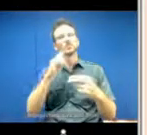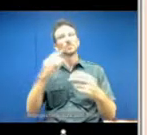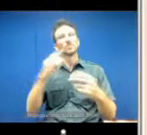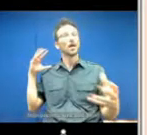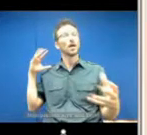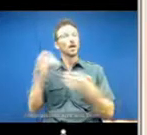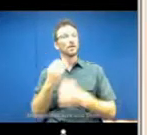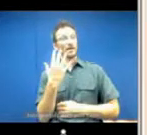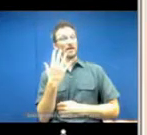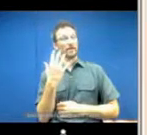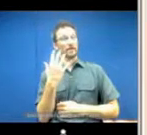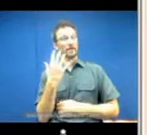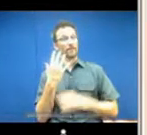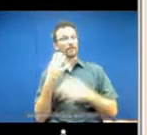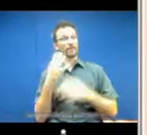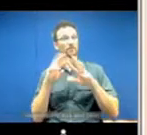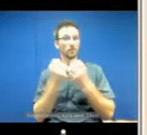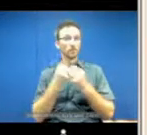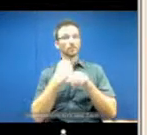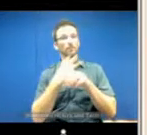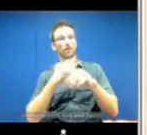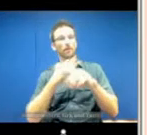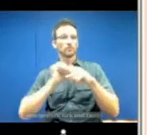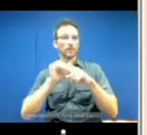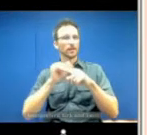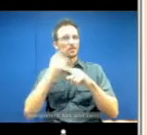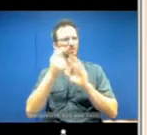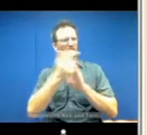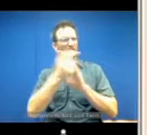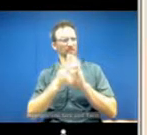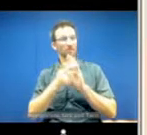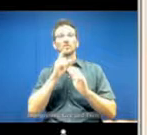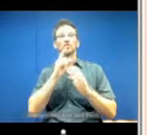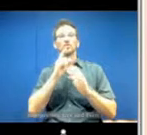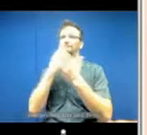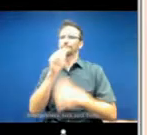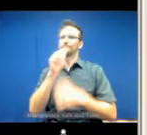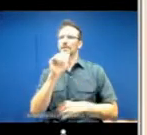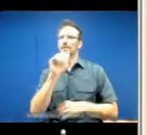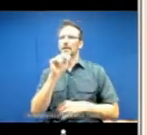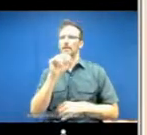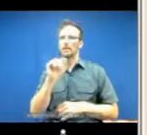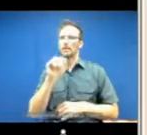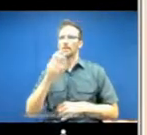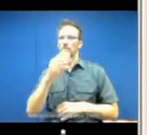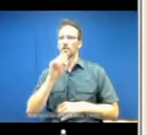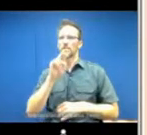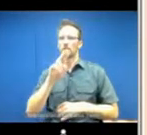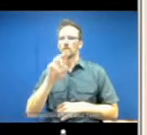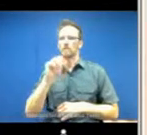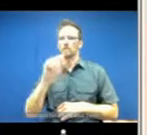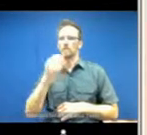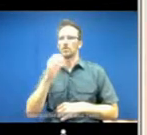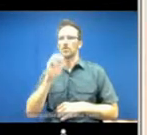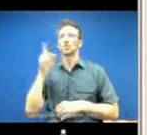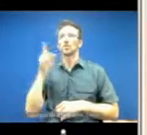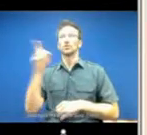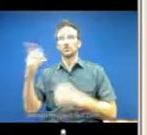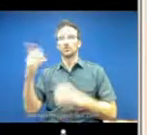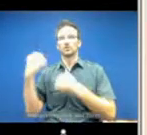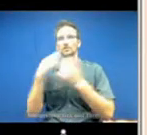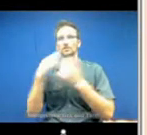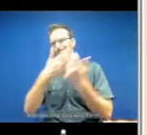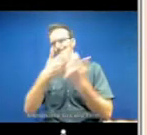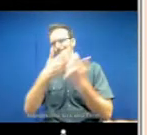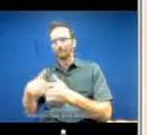summer series webinars that that Anna really put together. So thank you very much for having me, and Carrie, she's all